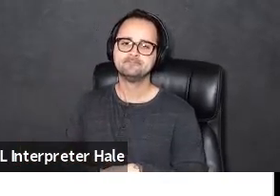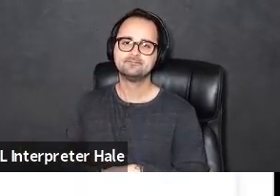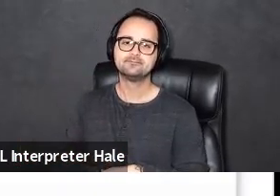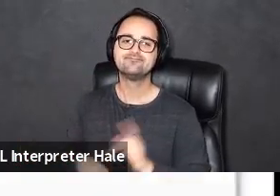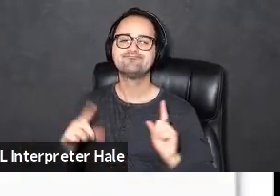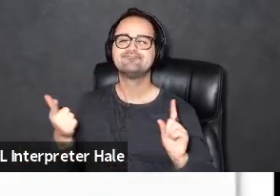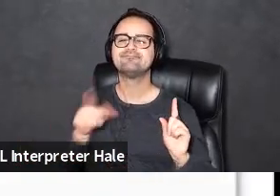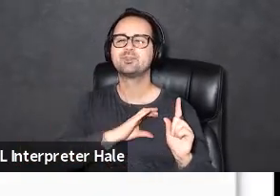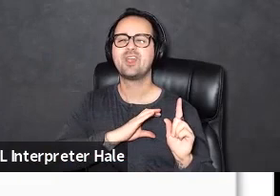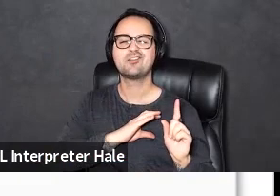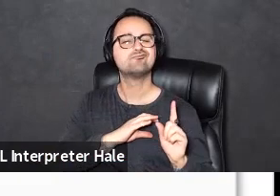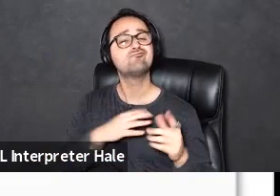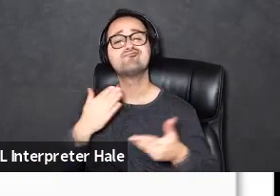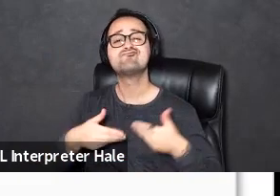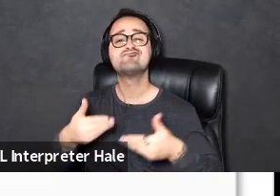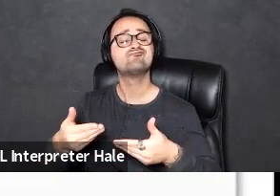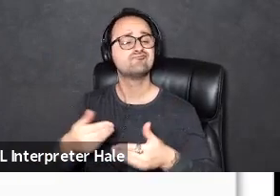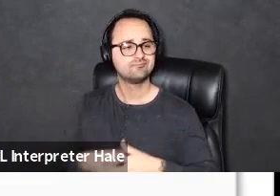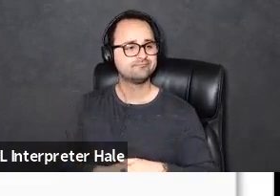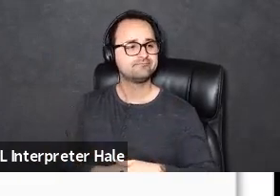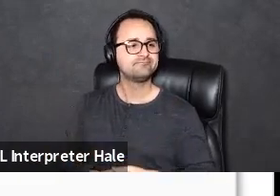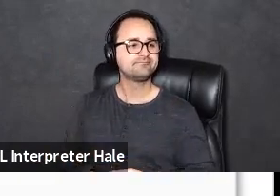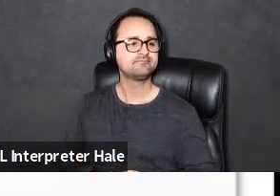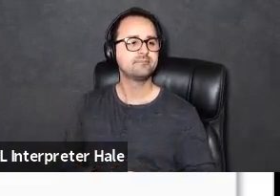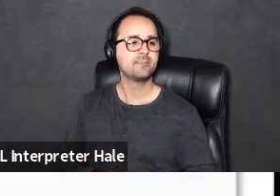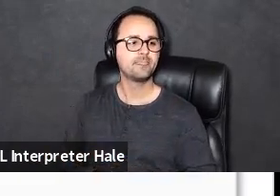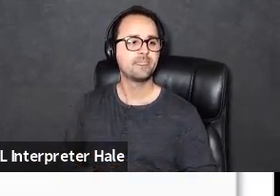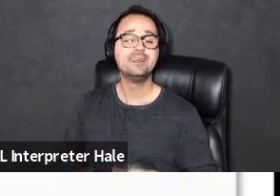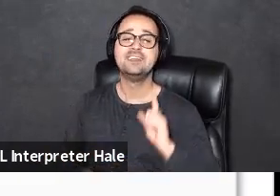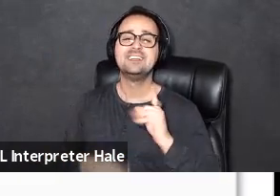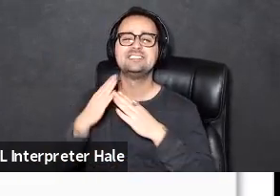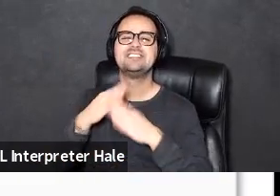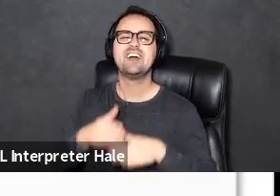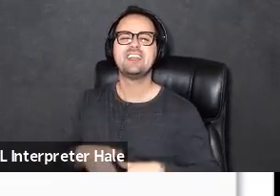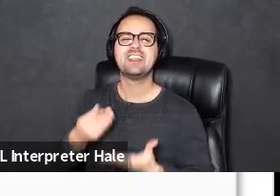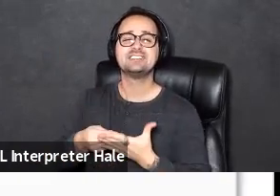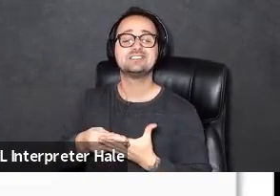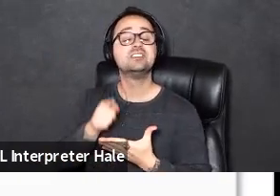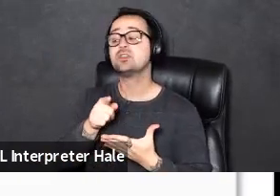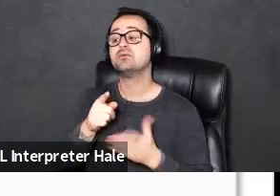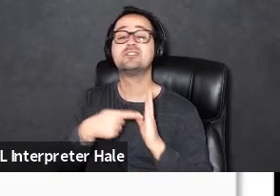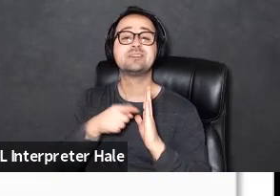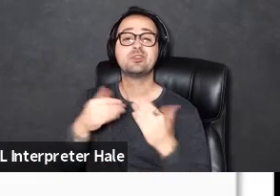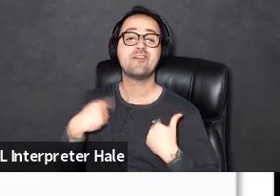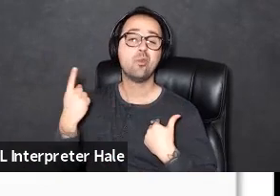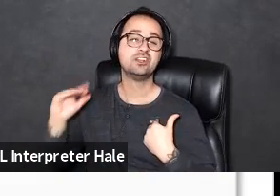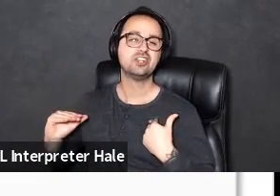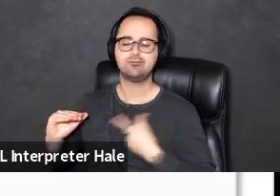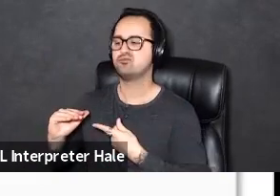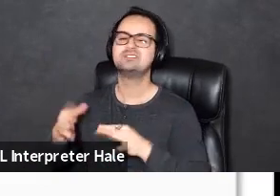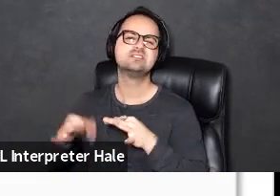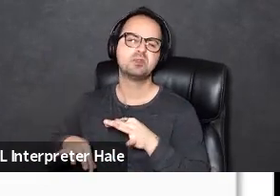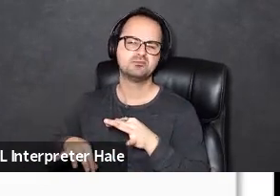Craig, why don't you take it away with dividing the assets up? Right. So if you have one child, it becomes fairly simple,